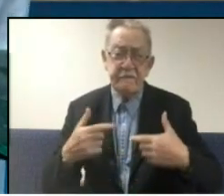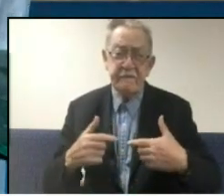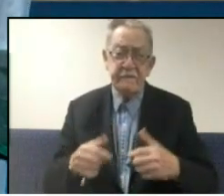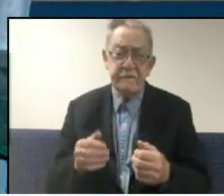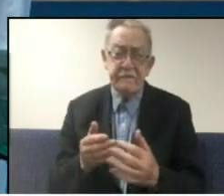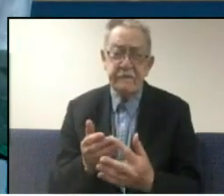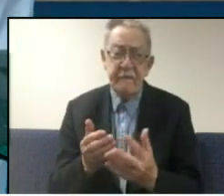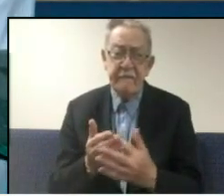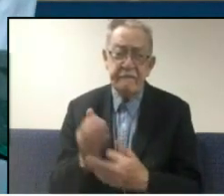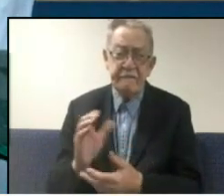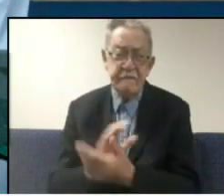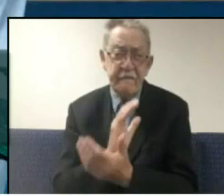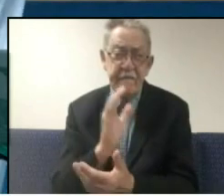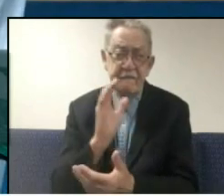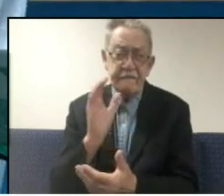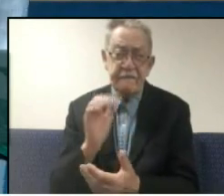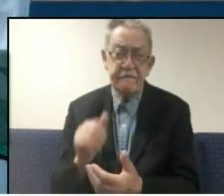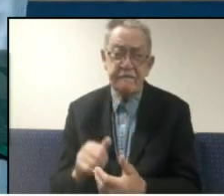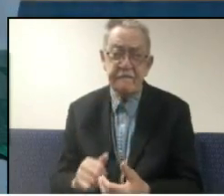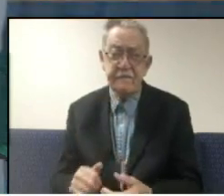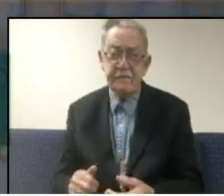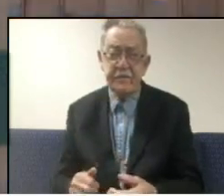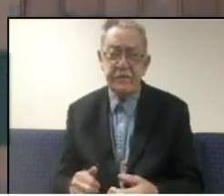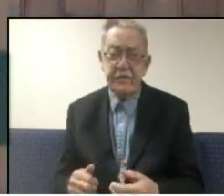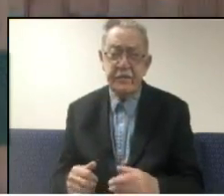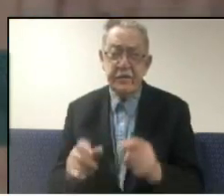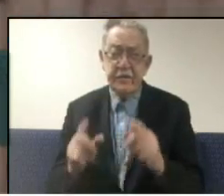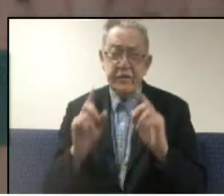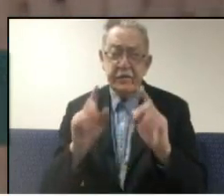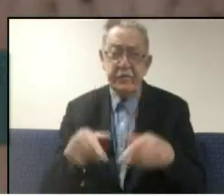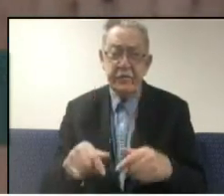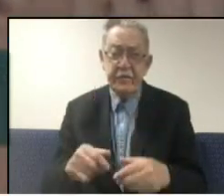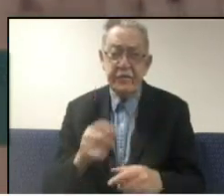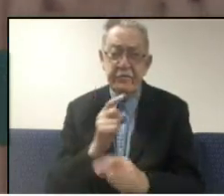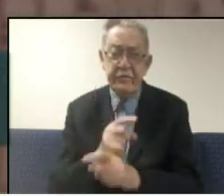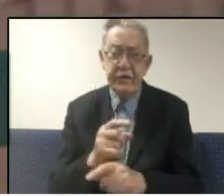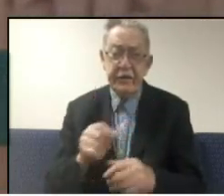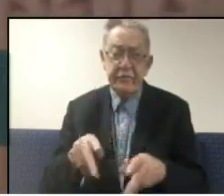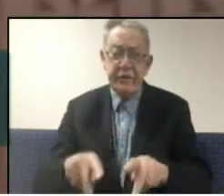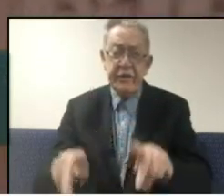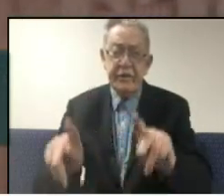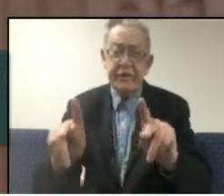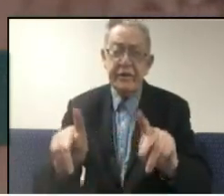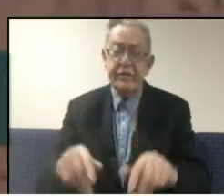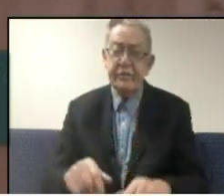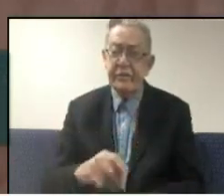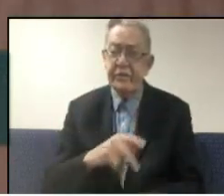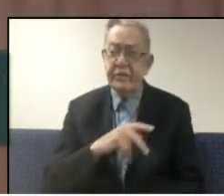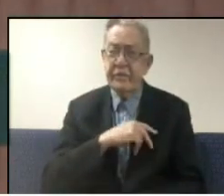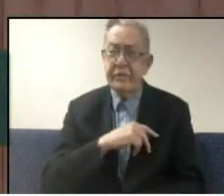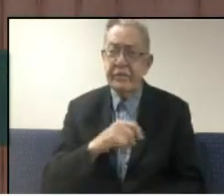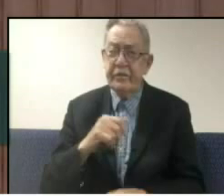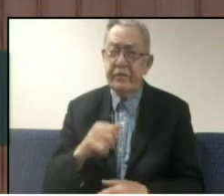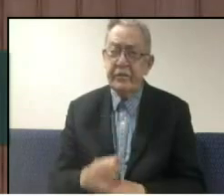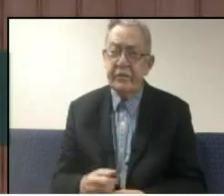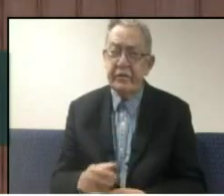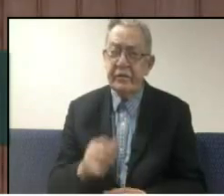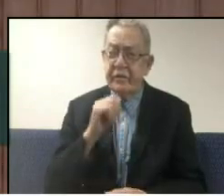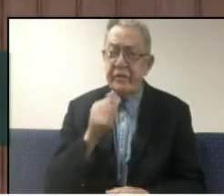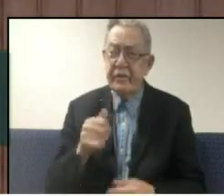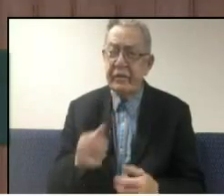college, and boy, they're going down the right path. That's not the Apostle Paul. And that's not so many of